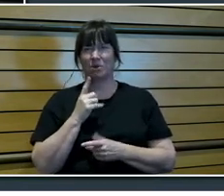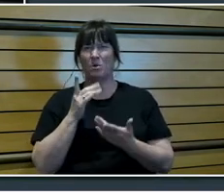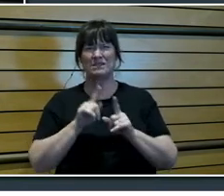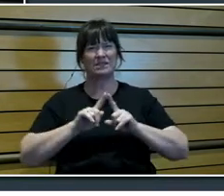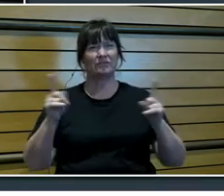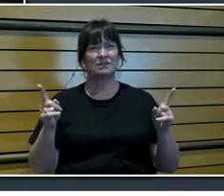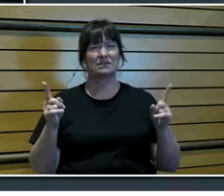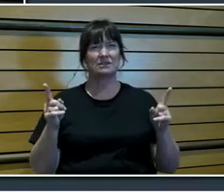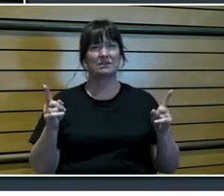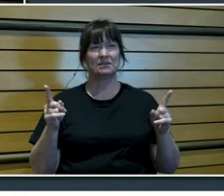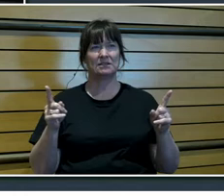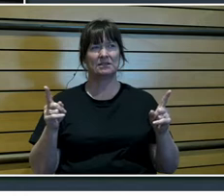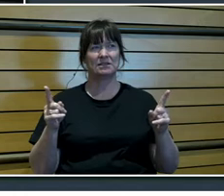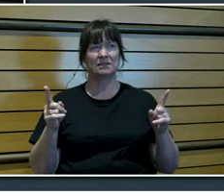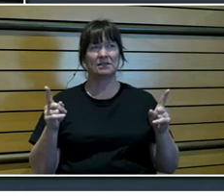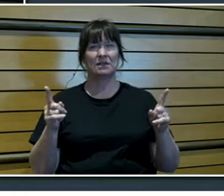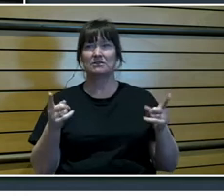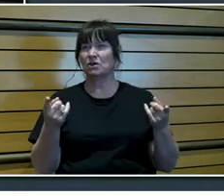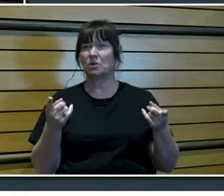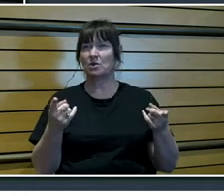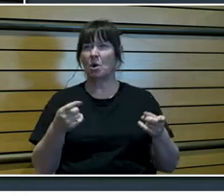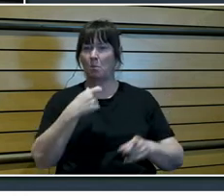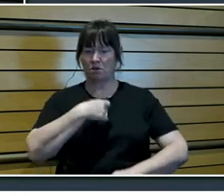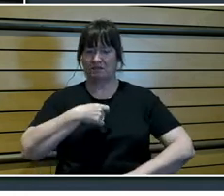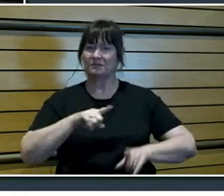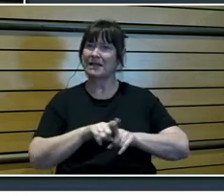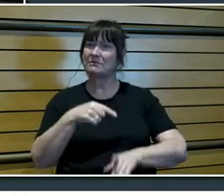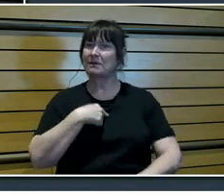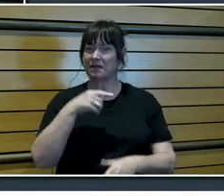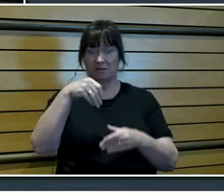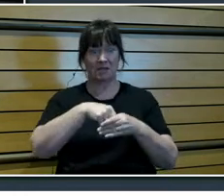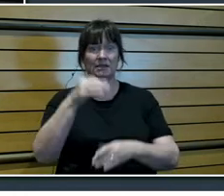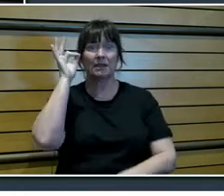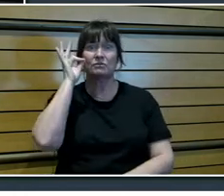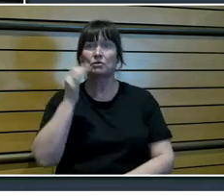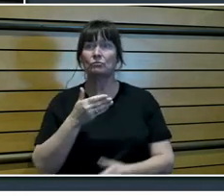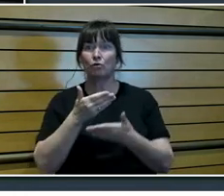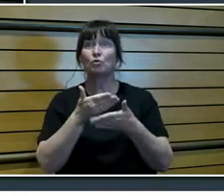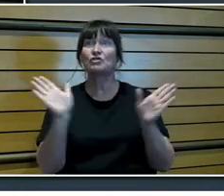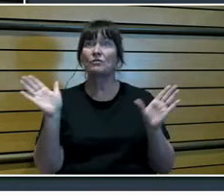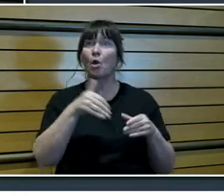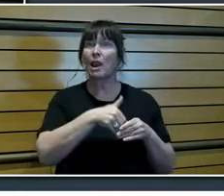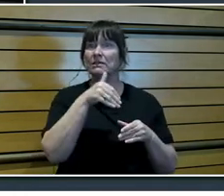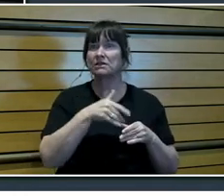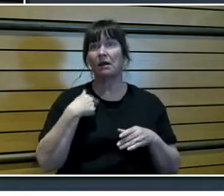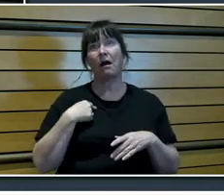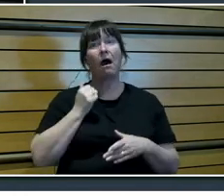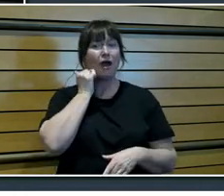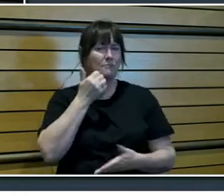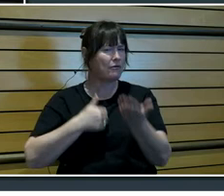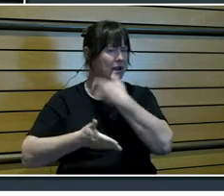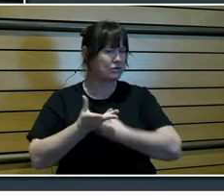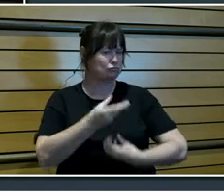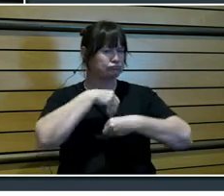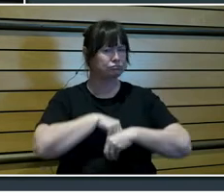the difference between someone like myself, who is on council through a general election, but of Māori descent? What's